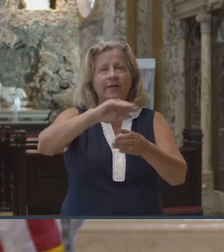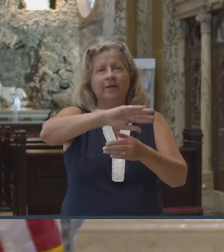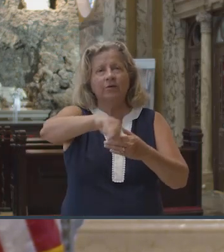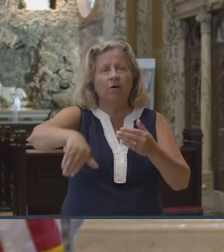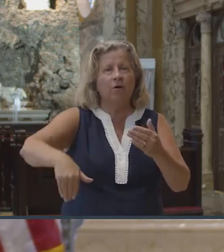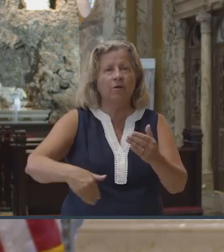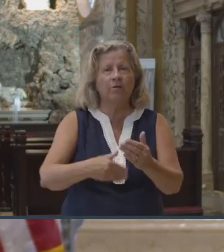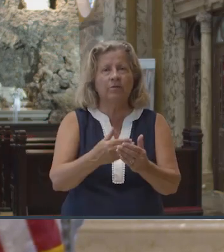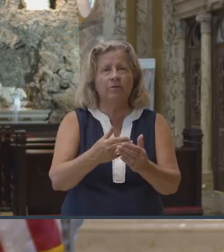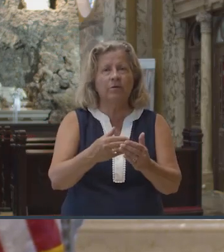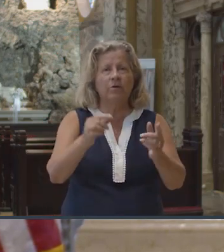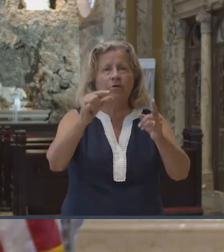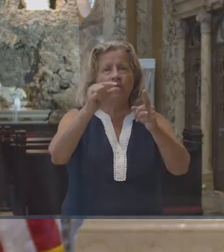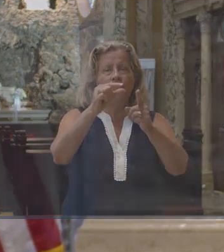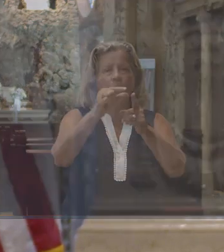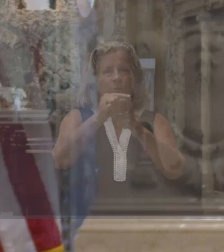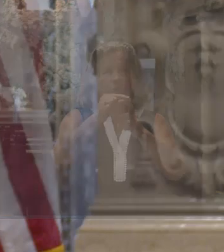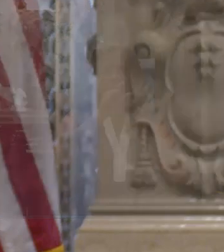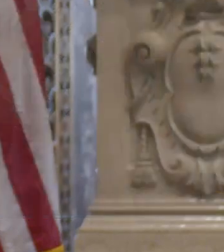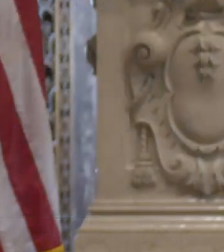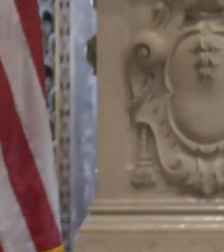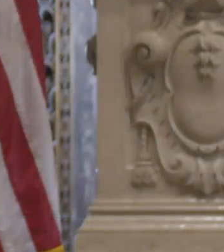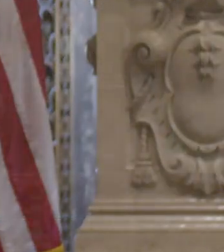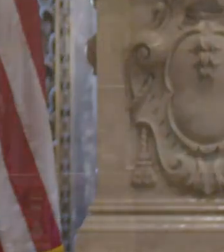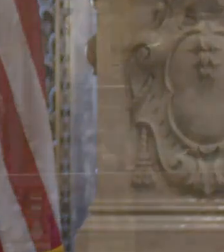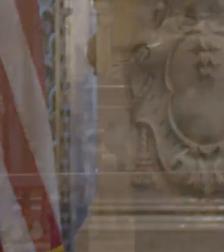The word of the Lord.